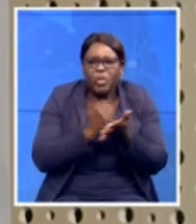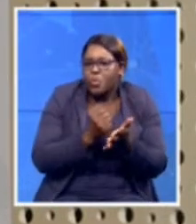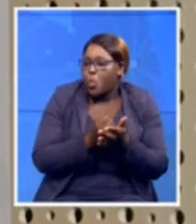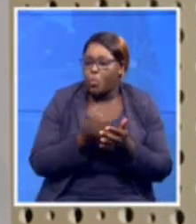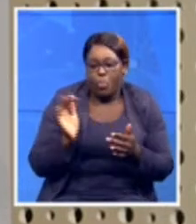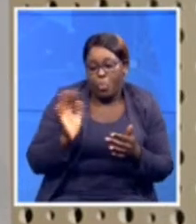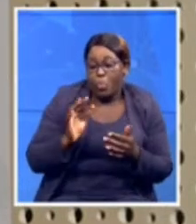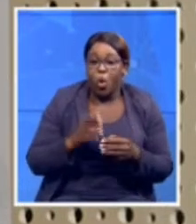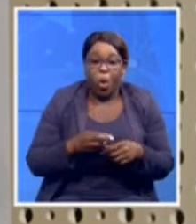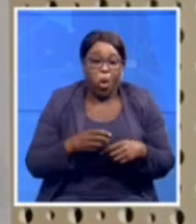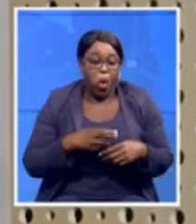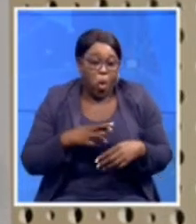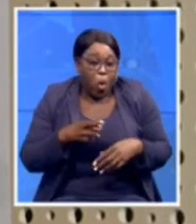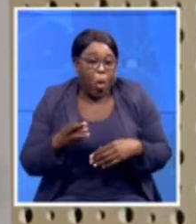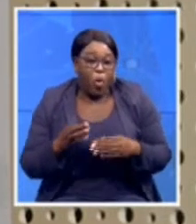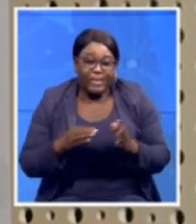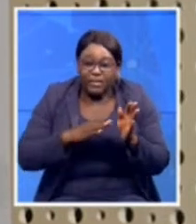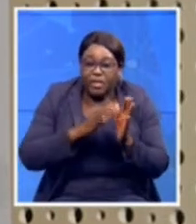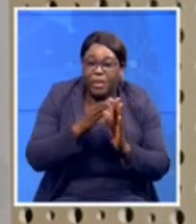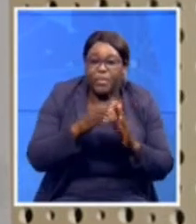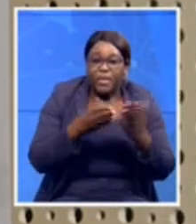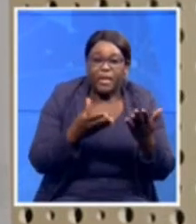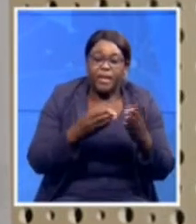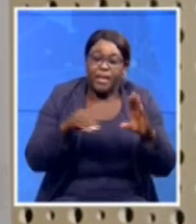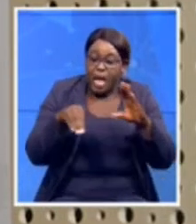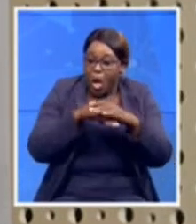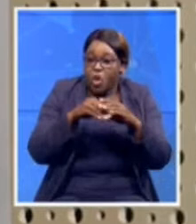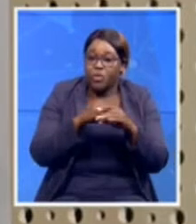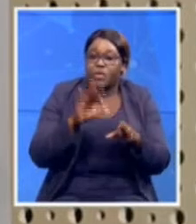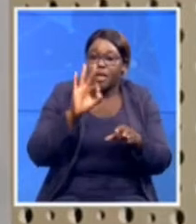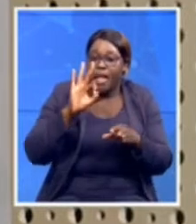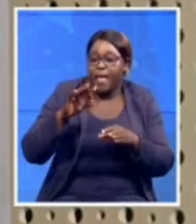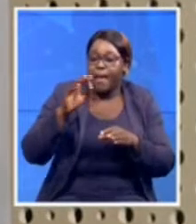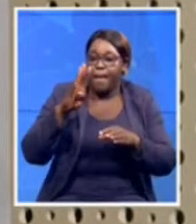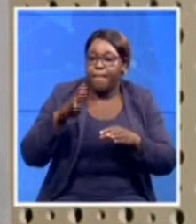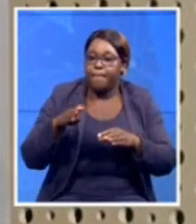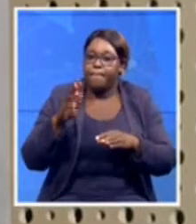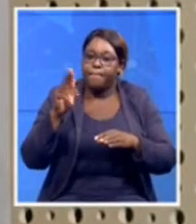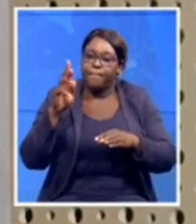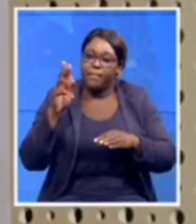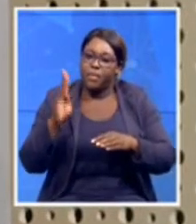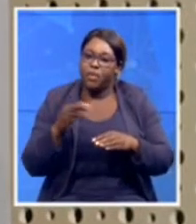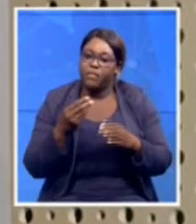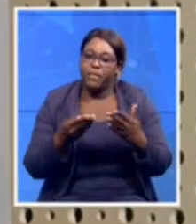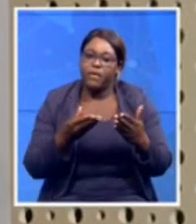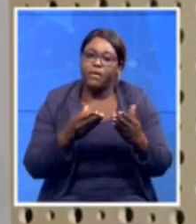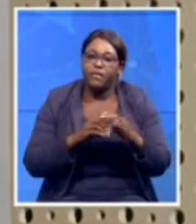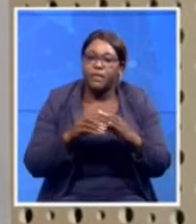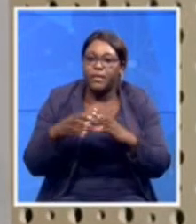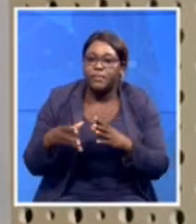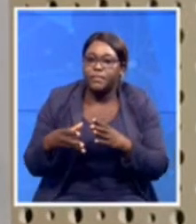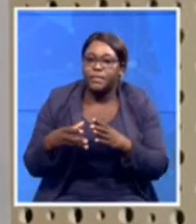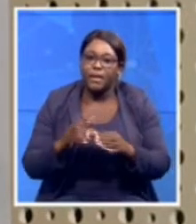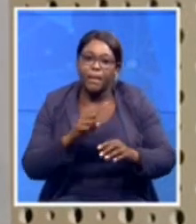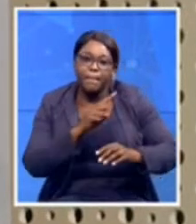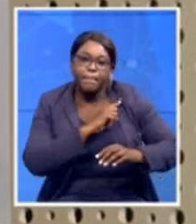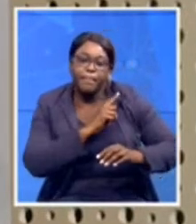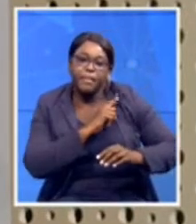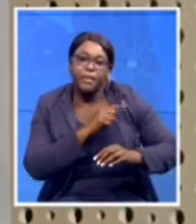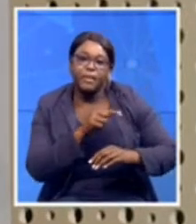FPB for classification. So, because there's a common misperception that we will continue